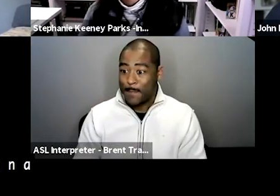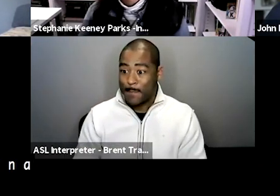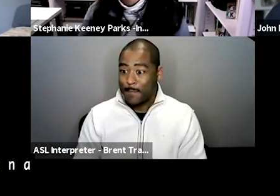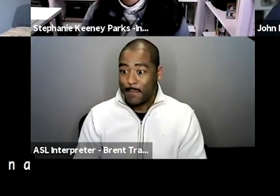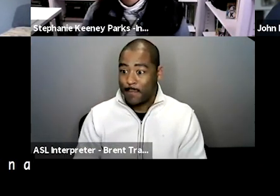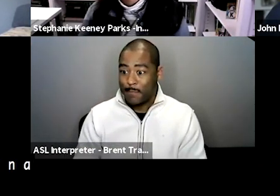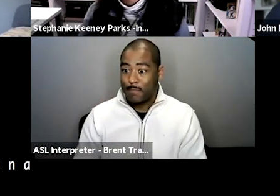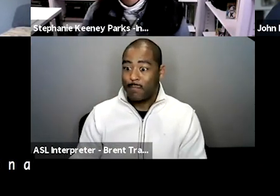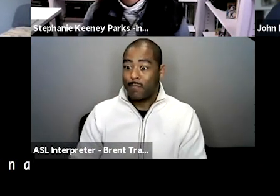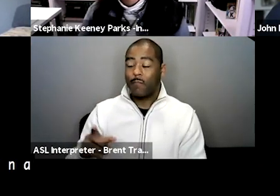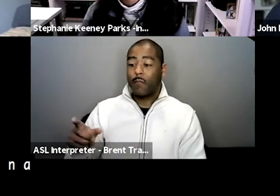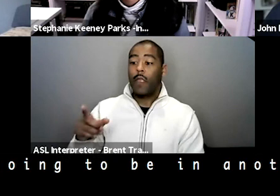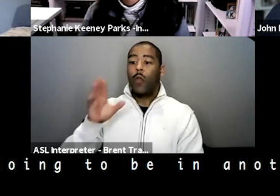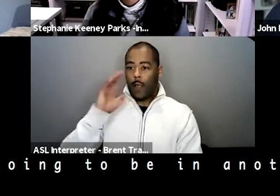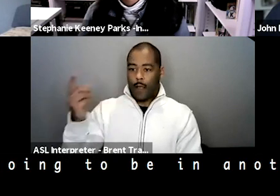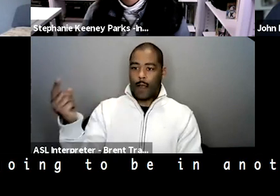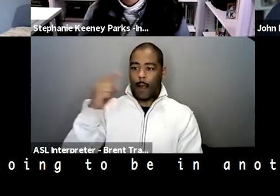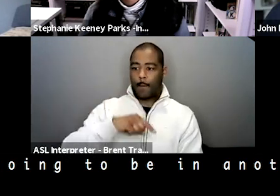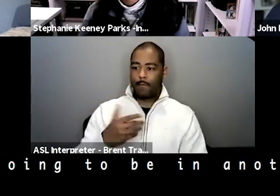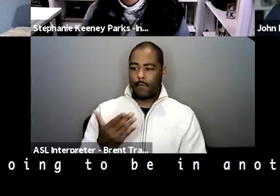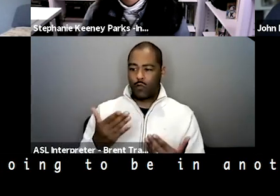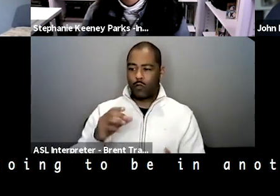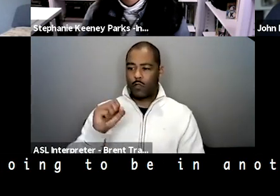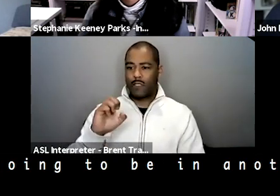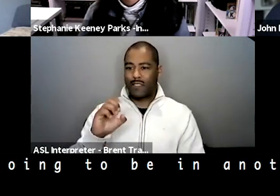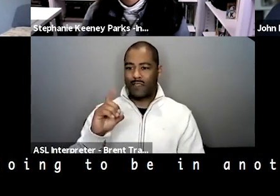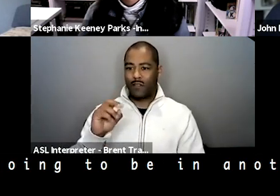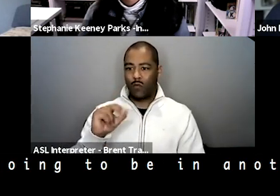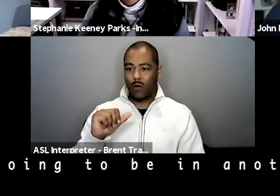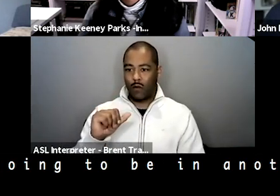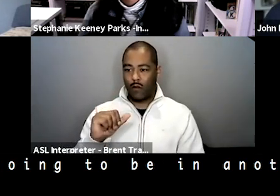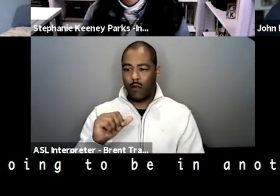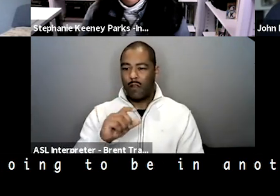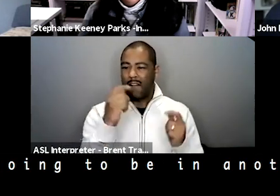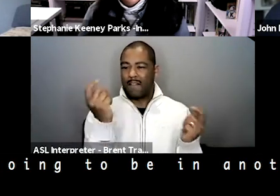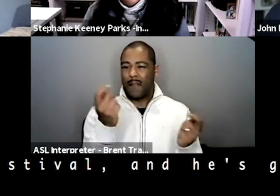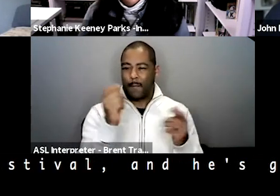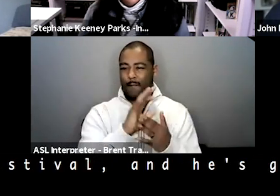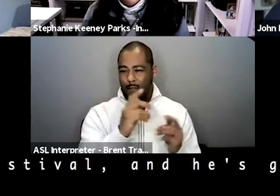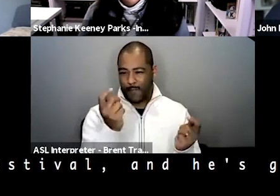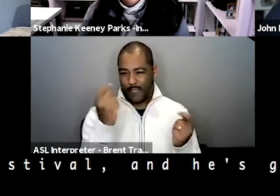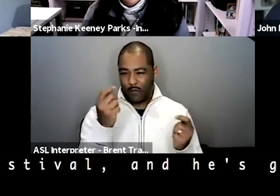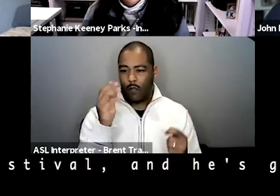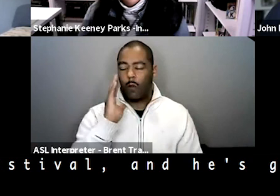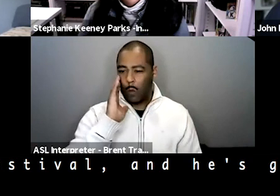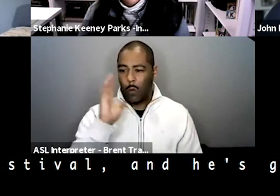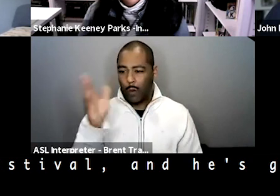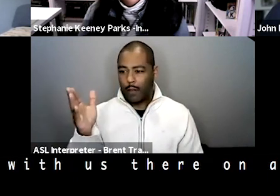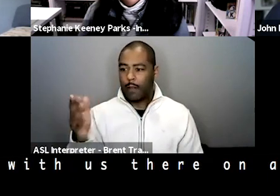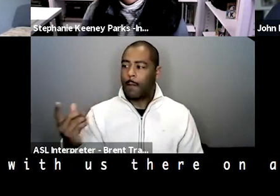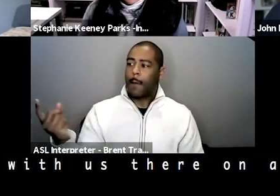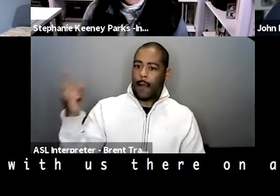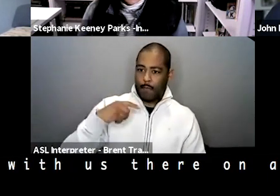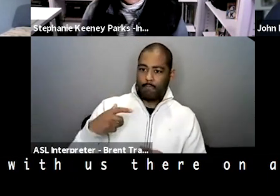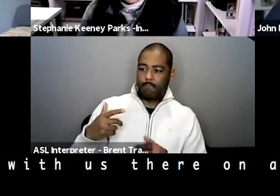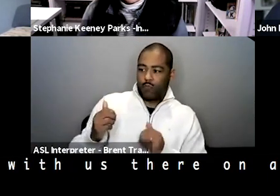He's coming to Sedona. We're going to be in another film festival, and he's going to see it with us